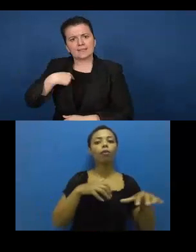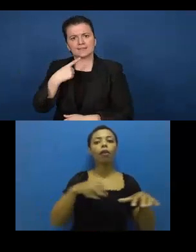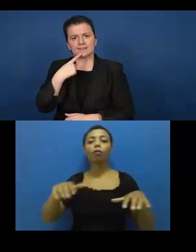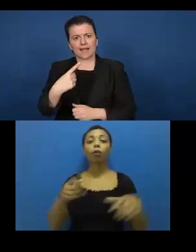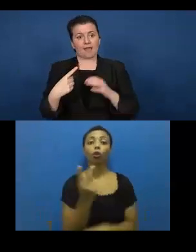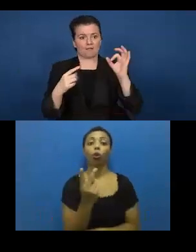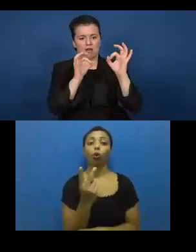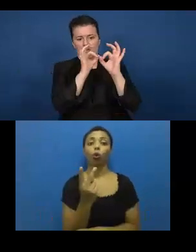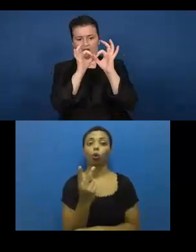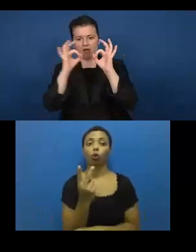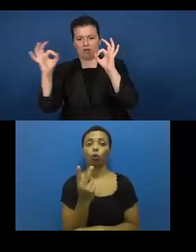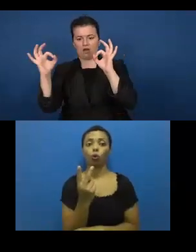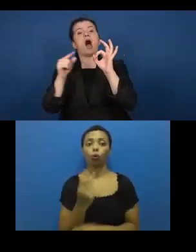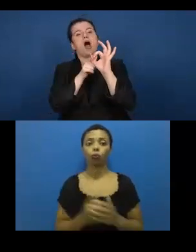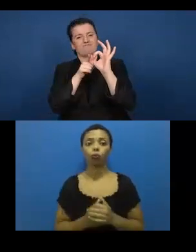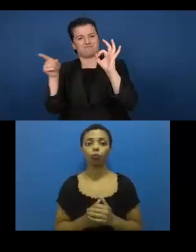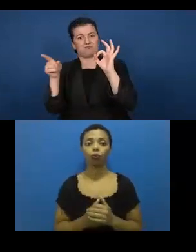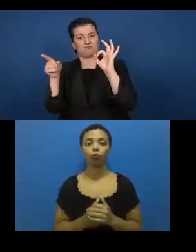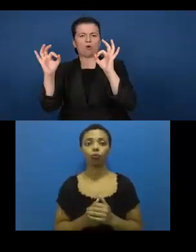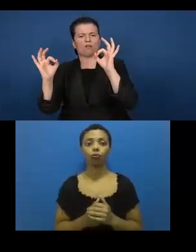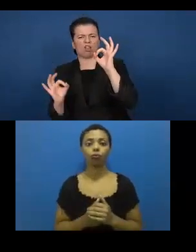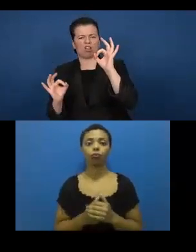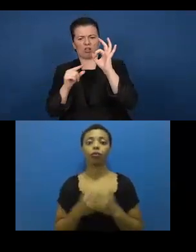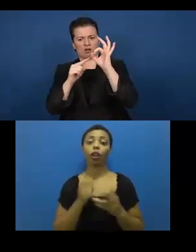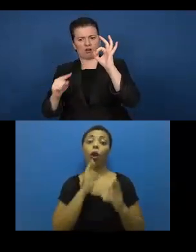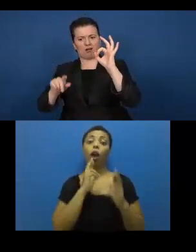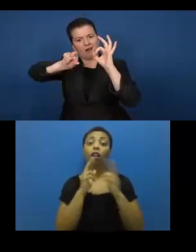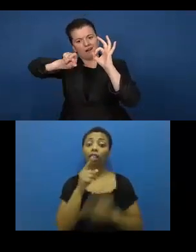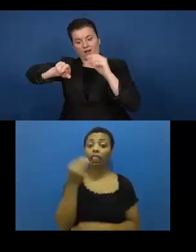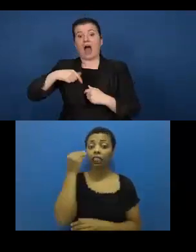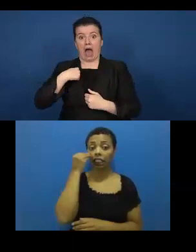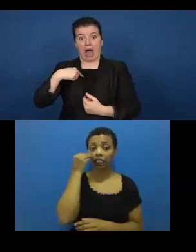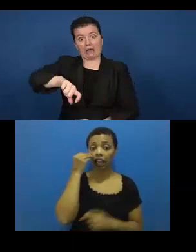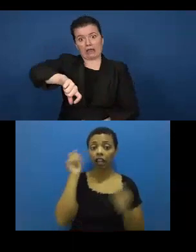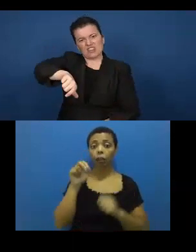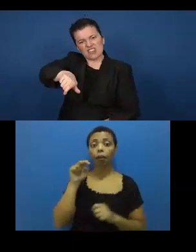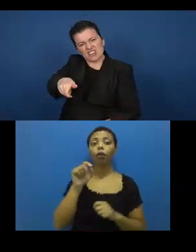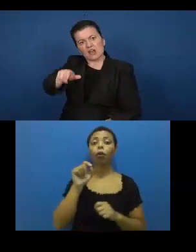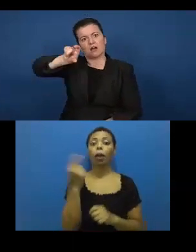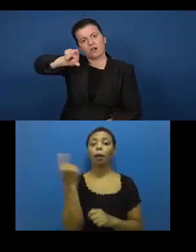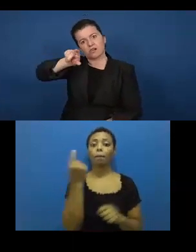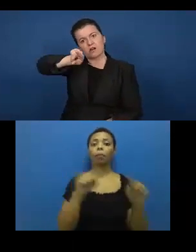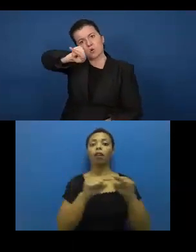Now, the result from this experiment, I will show you first the horizontal and the vertical direction. The vertical direction was